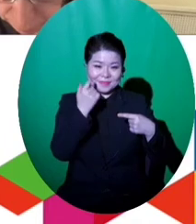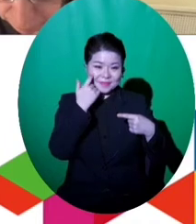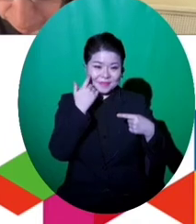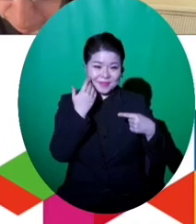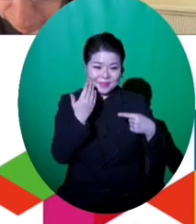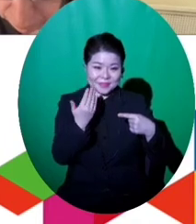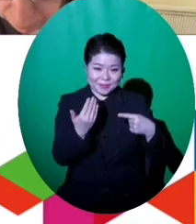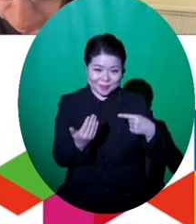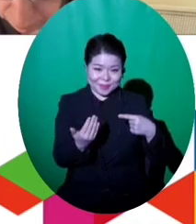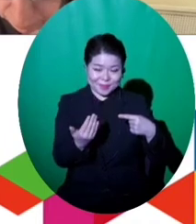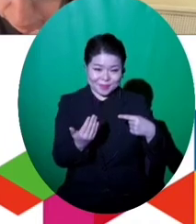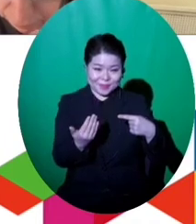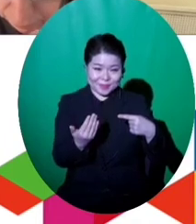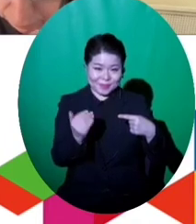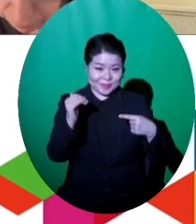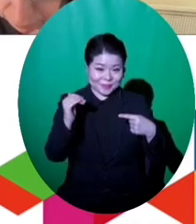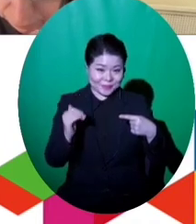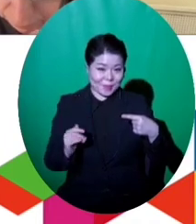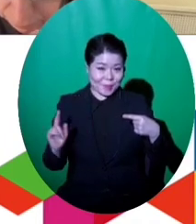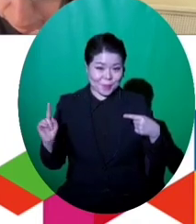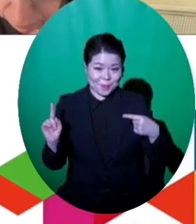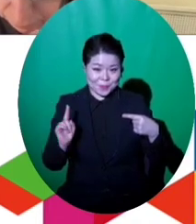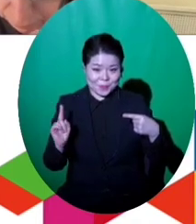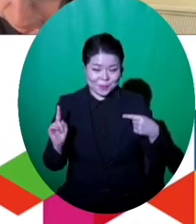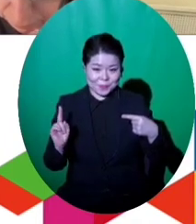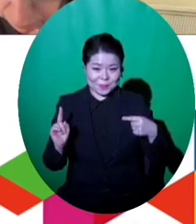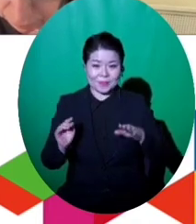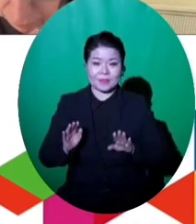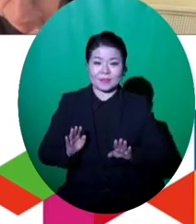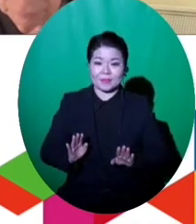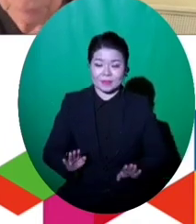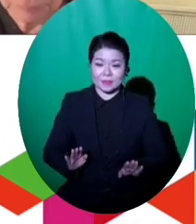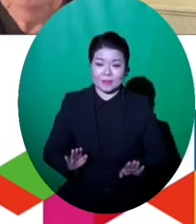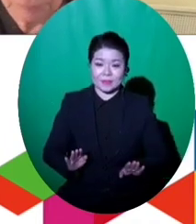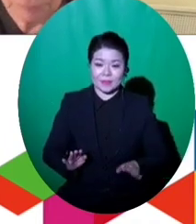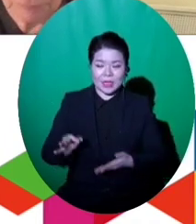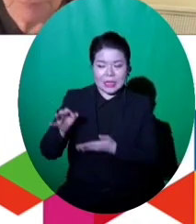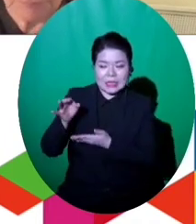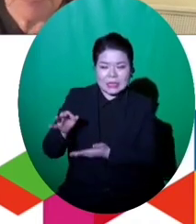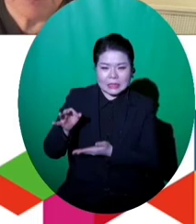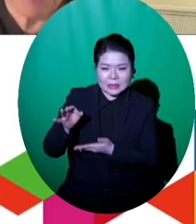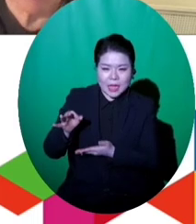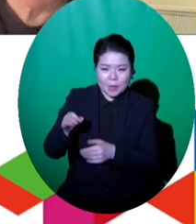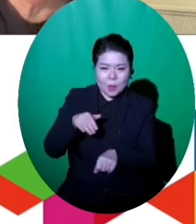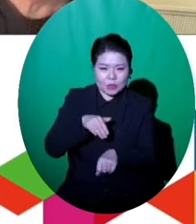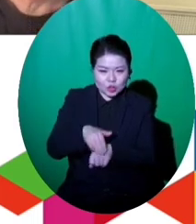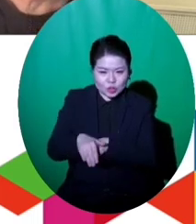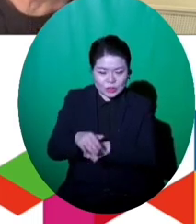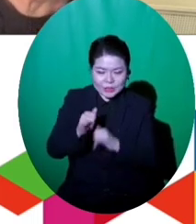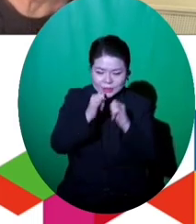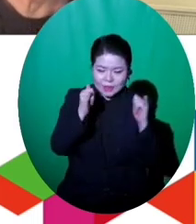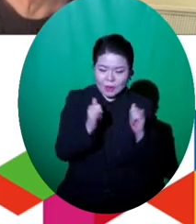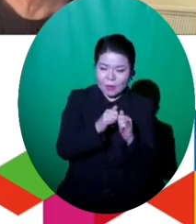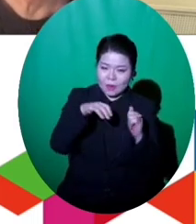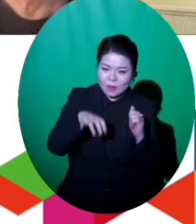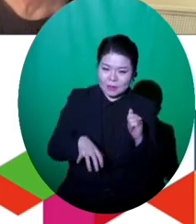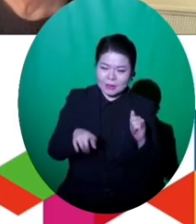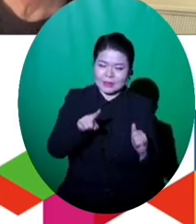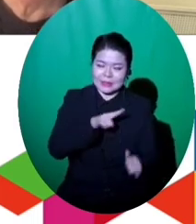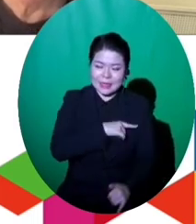biggest problem in the capitalist market economy where care is devalued or